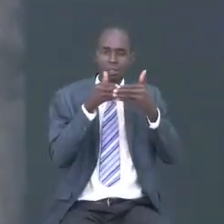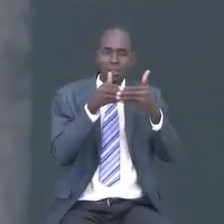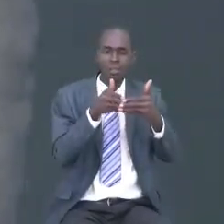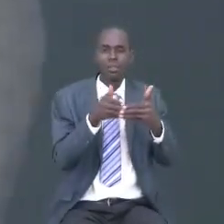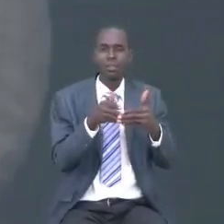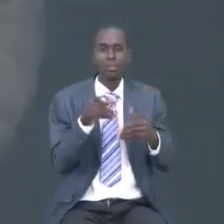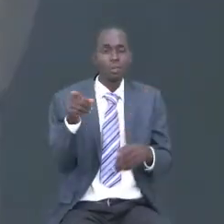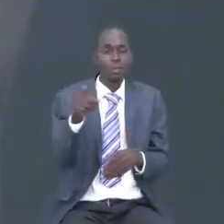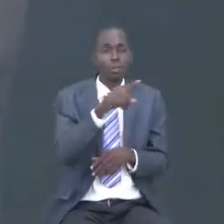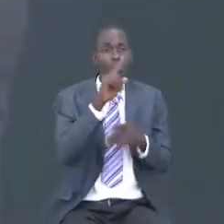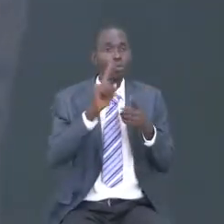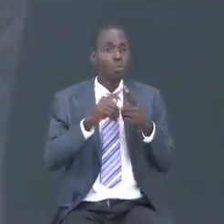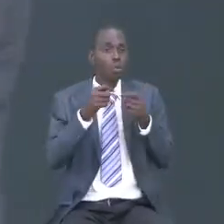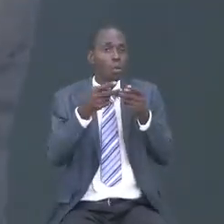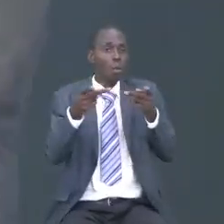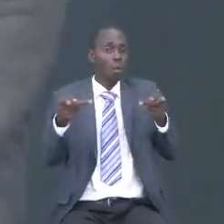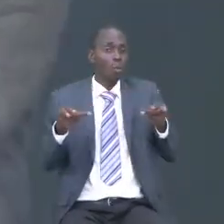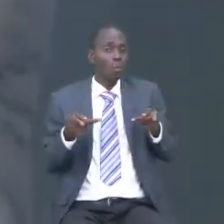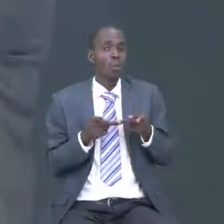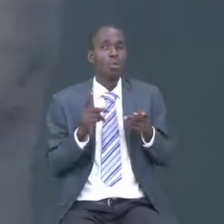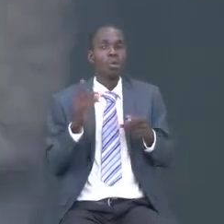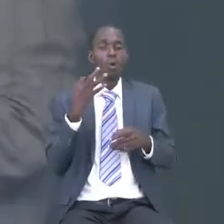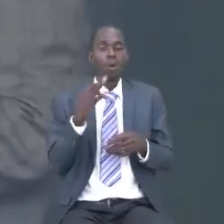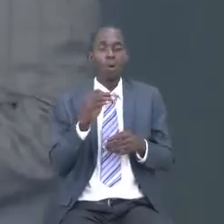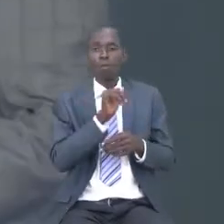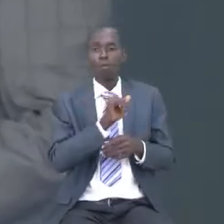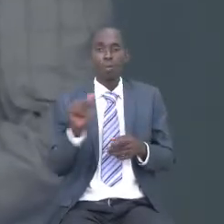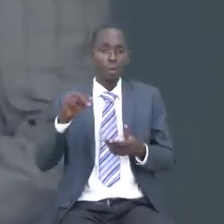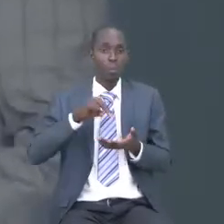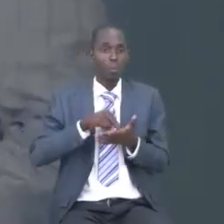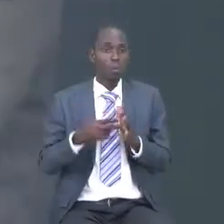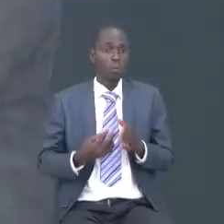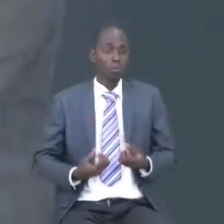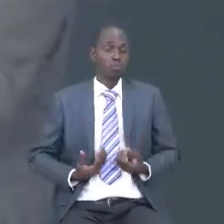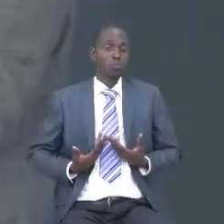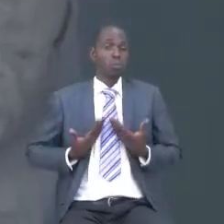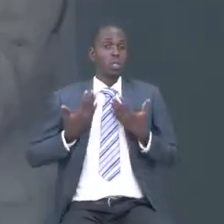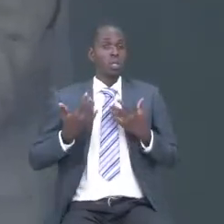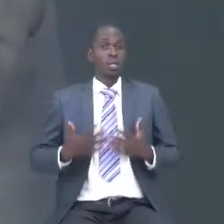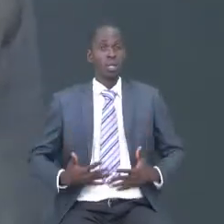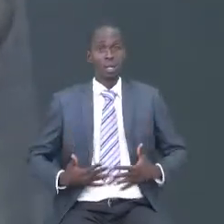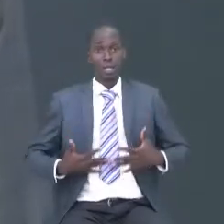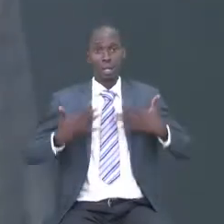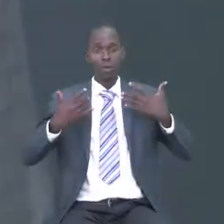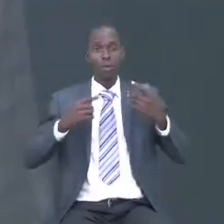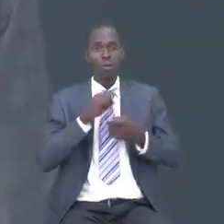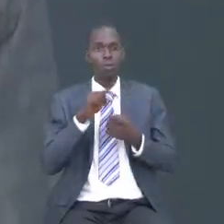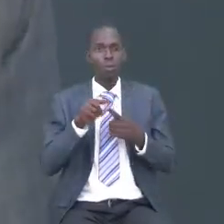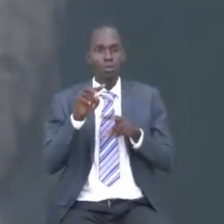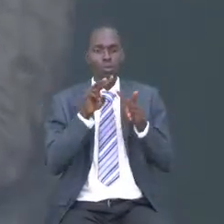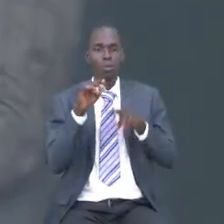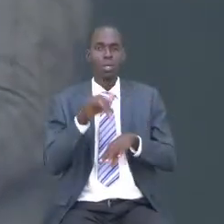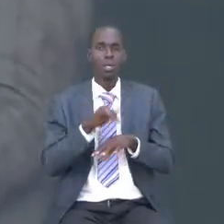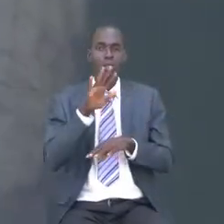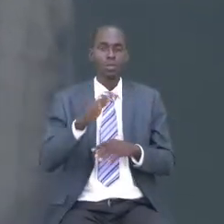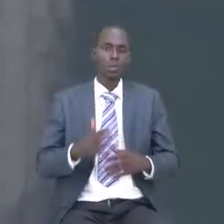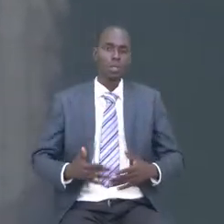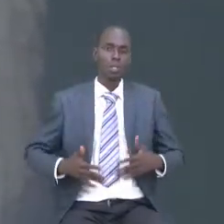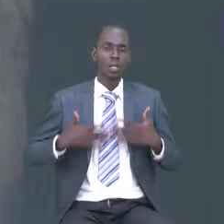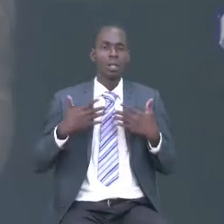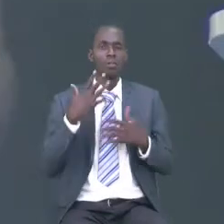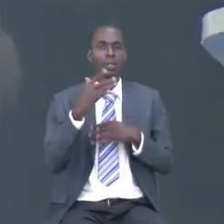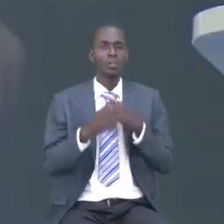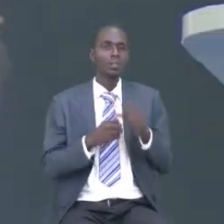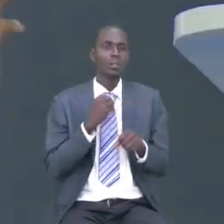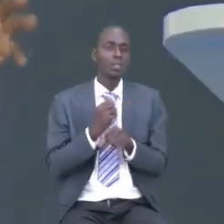the place the purpose-driven life will get you. When you look at your life 5 years ago and then